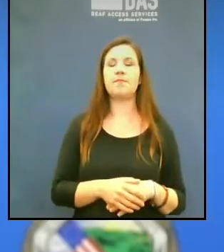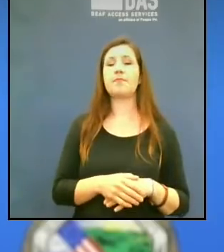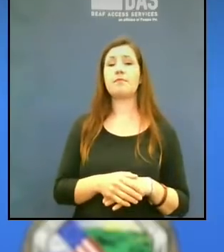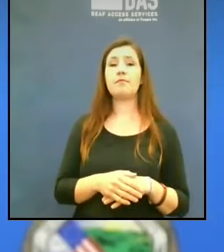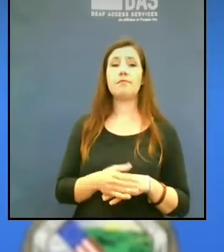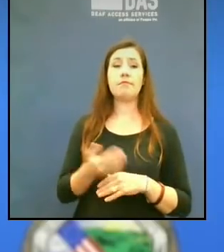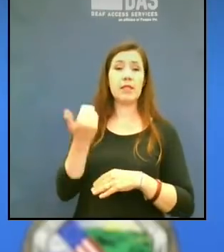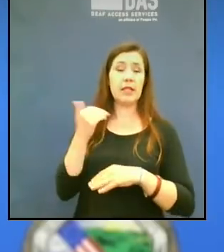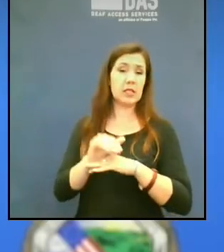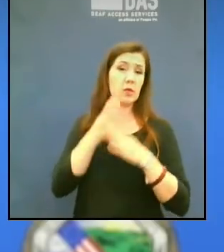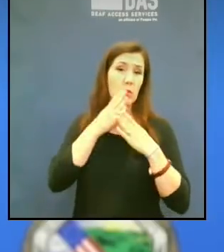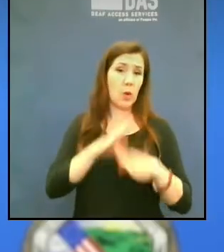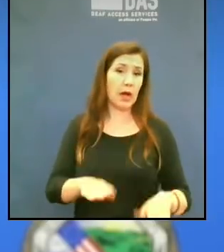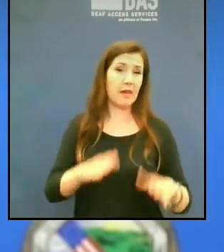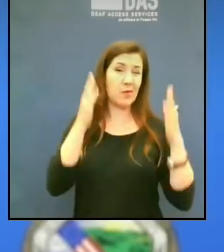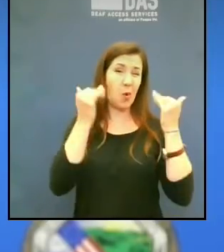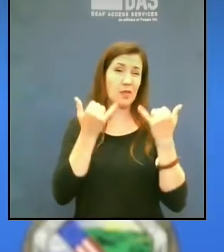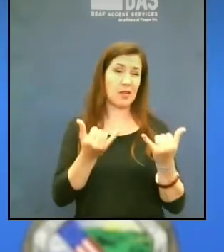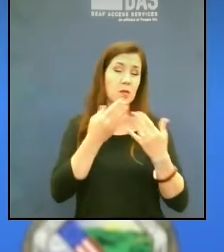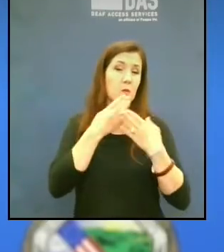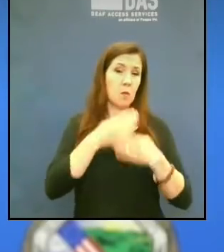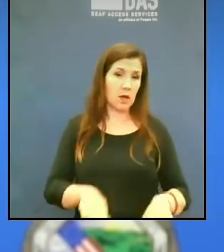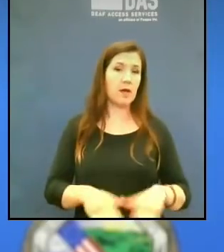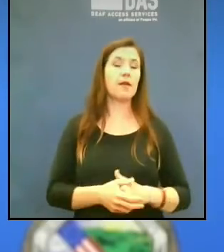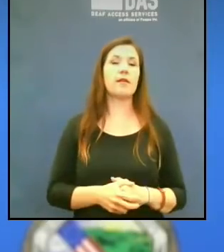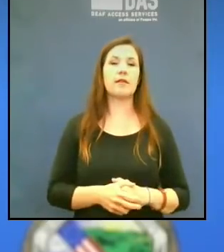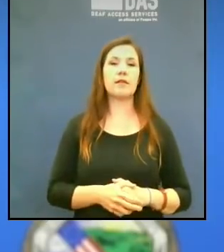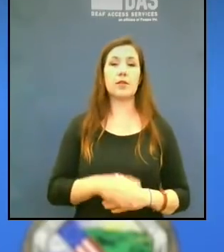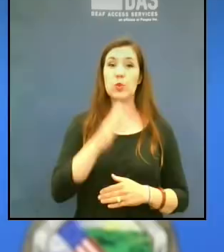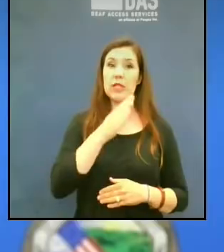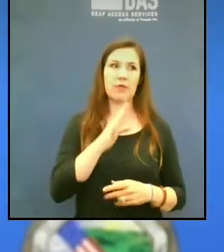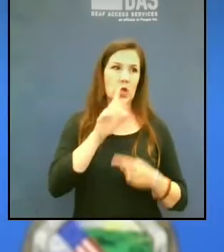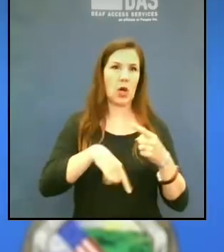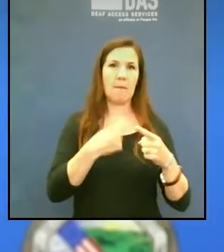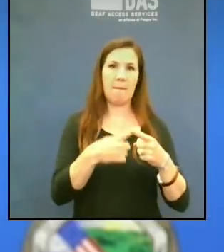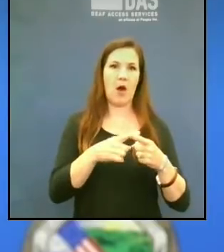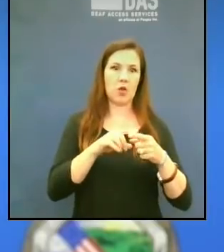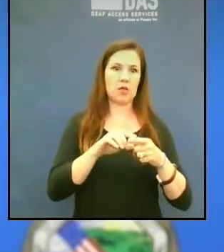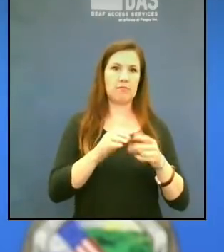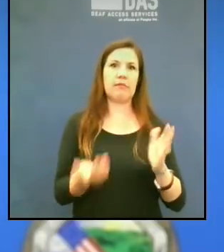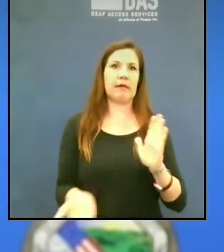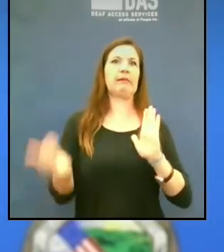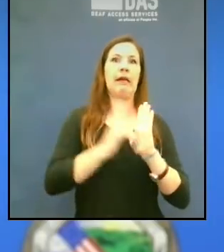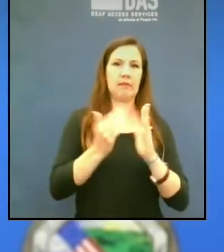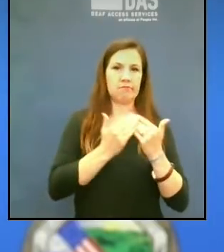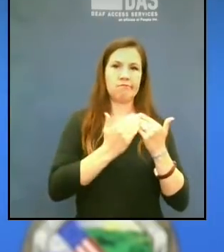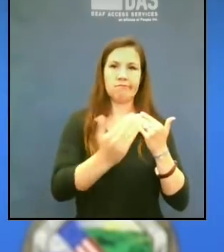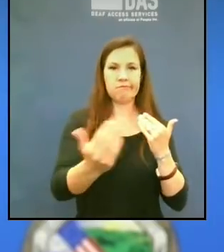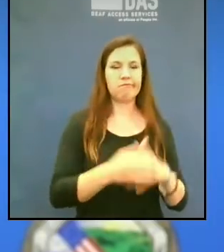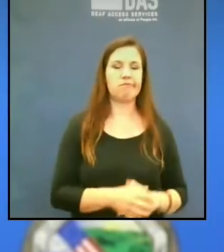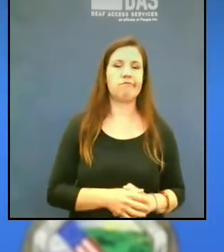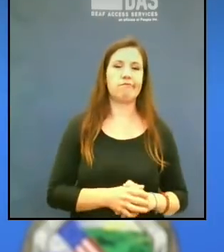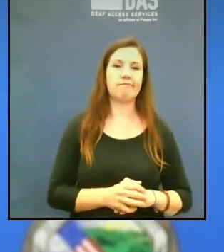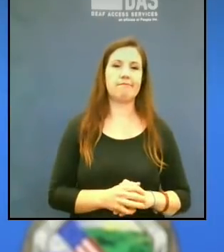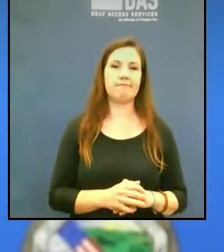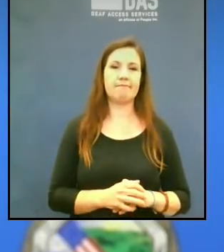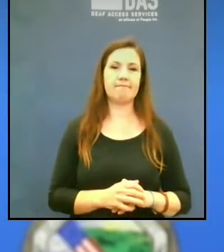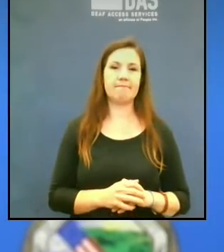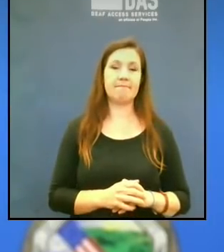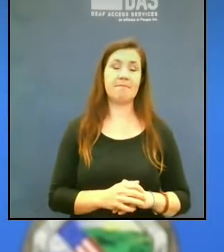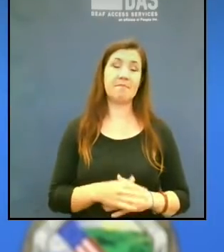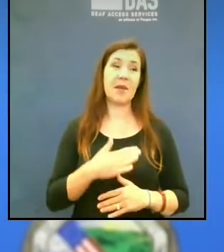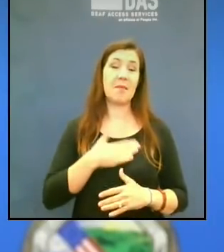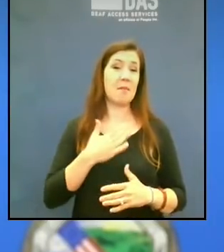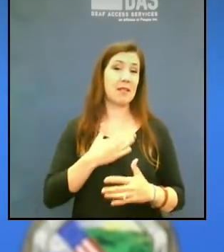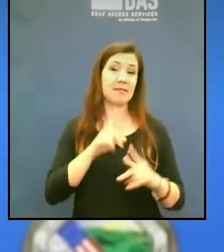I am hopeful that tonight will be a quiet night and that I never have to talk about implementing a curfew once again countywide. And I'll be